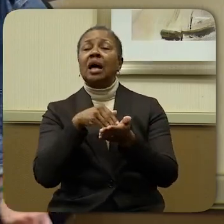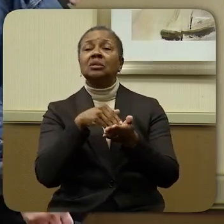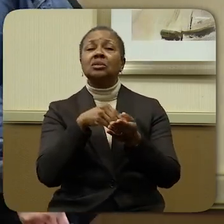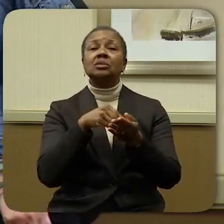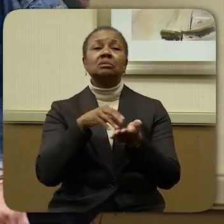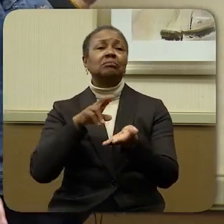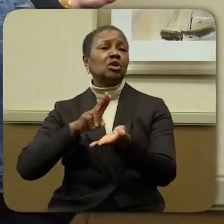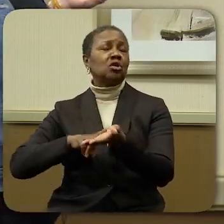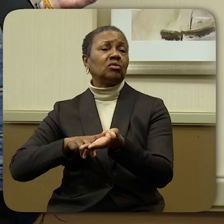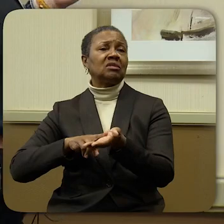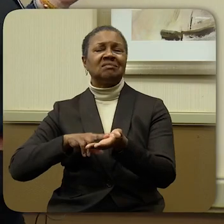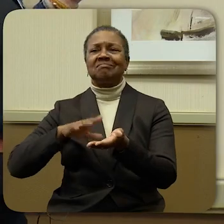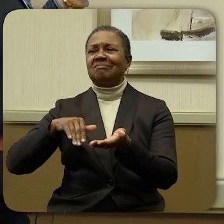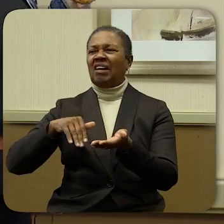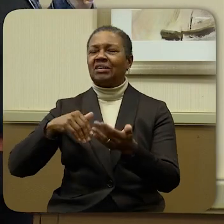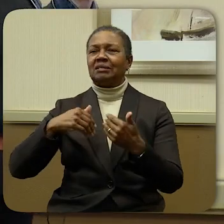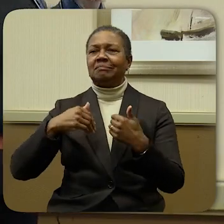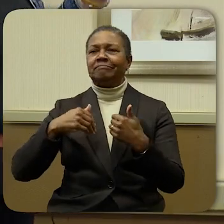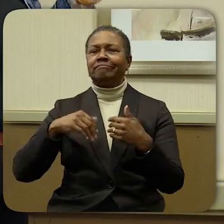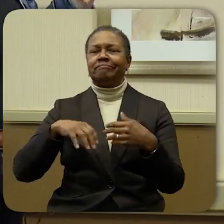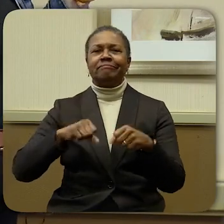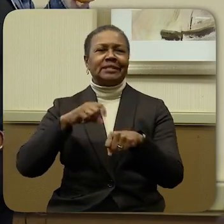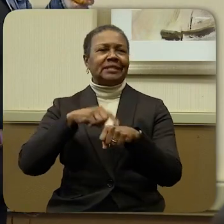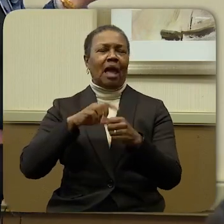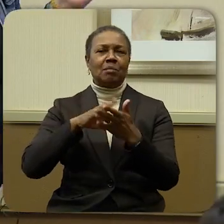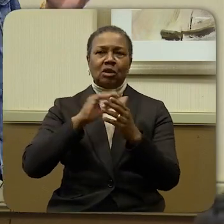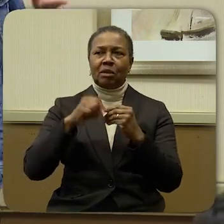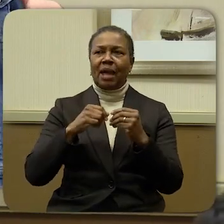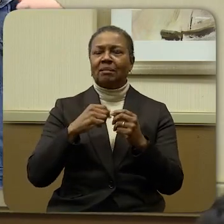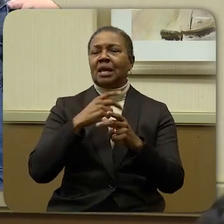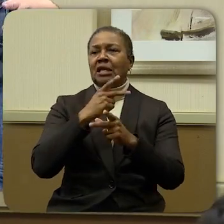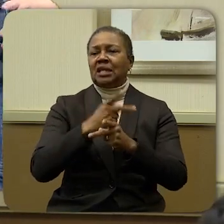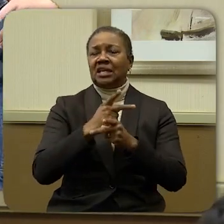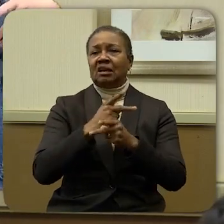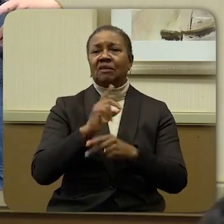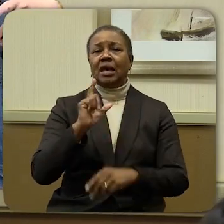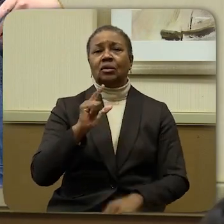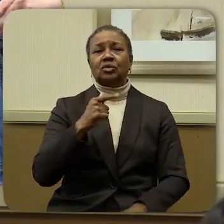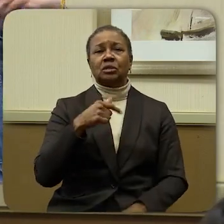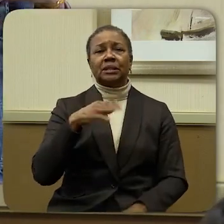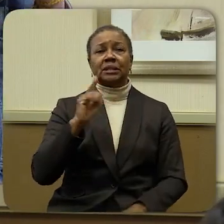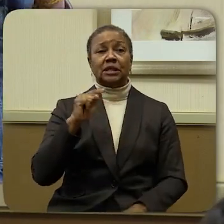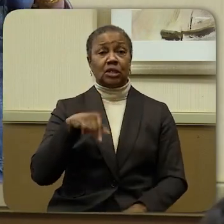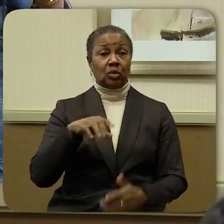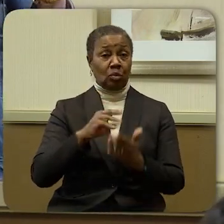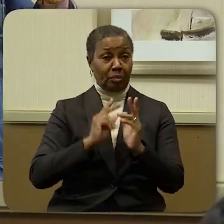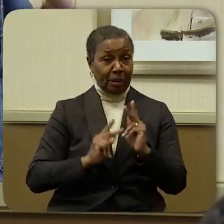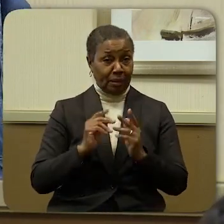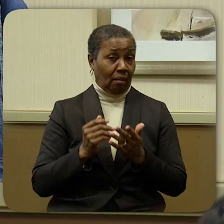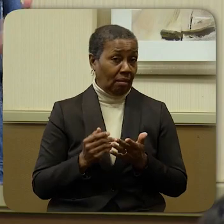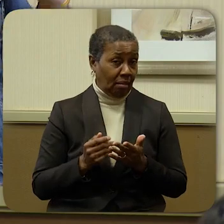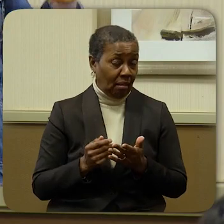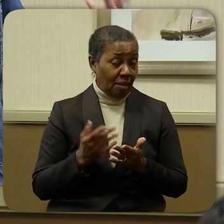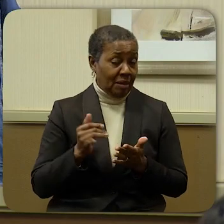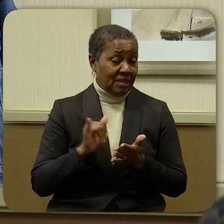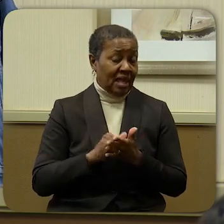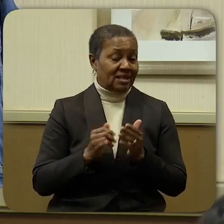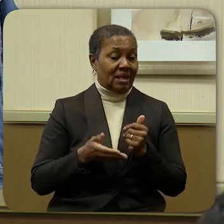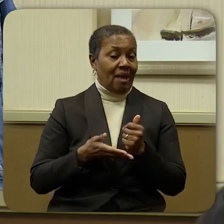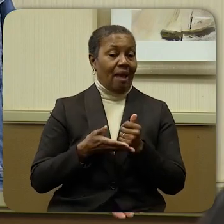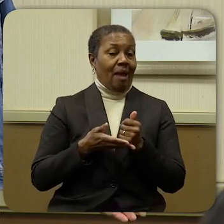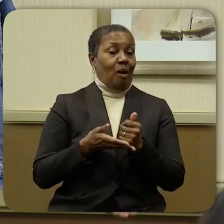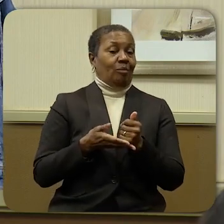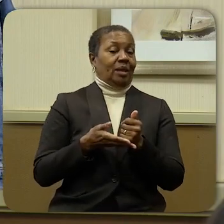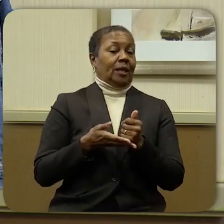nurses haven't spent a lot of time learning about caring for LGBTQ people. And so maybe that's like